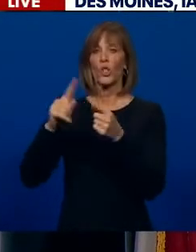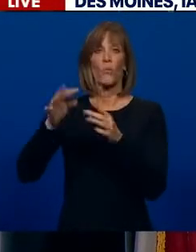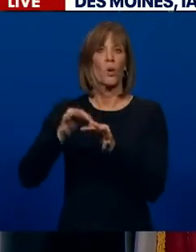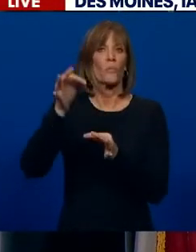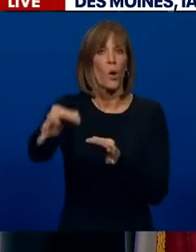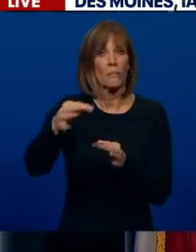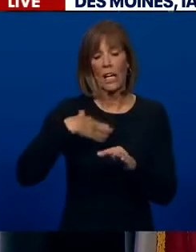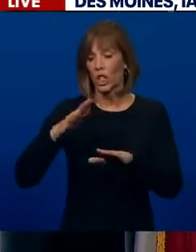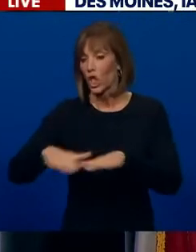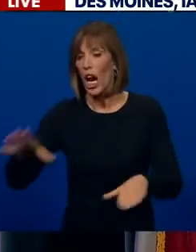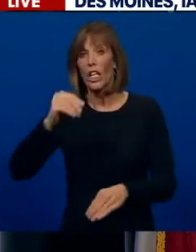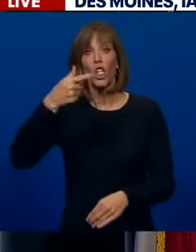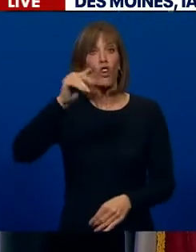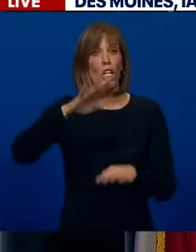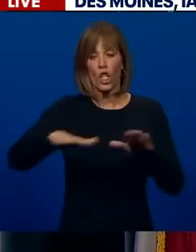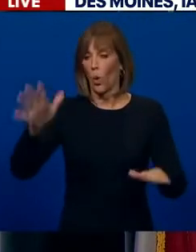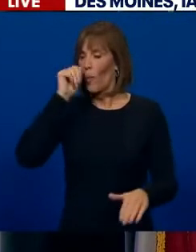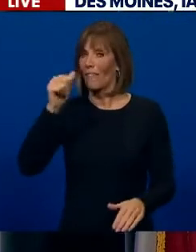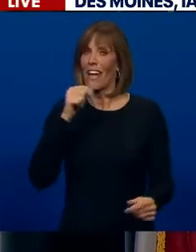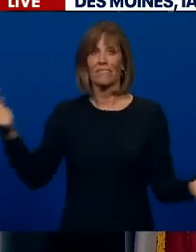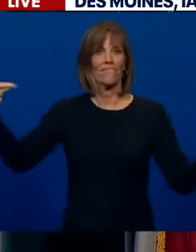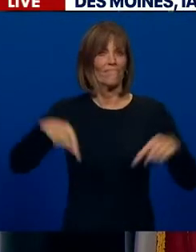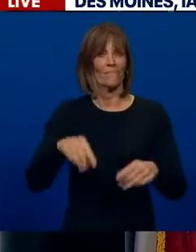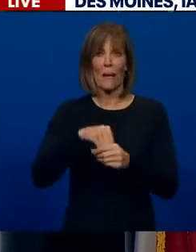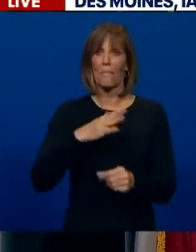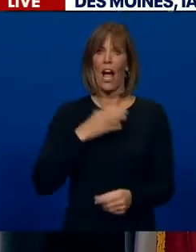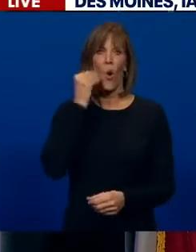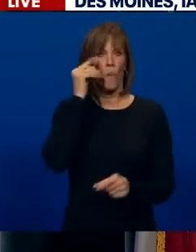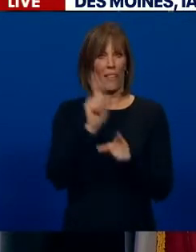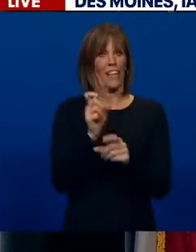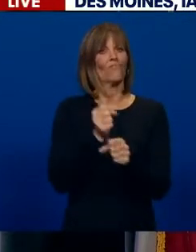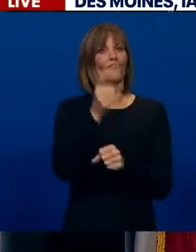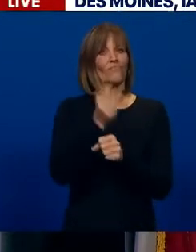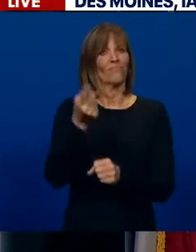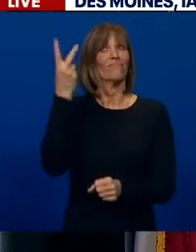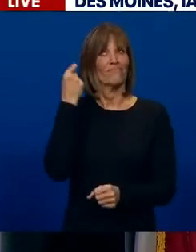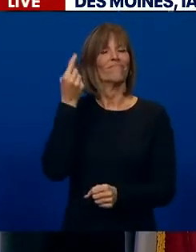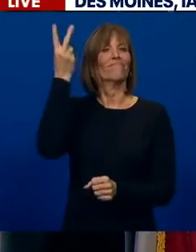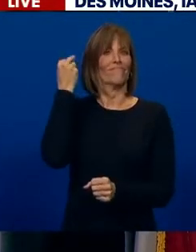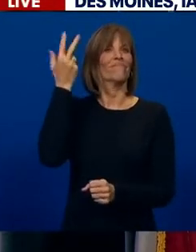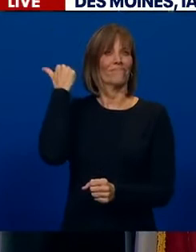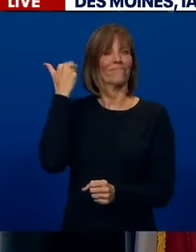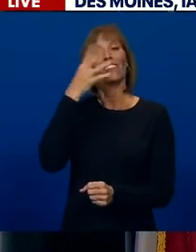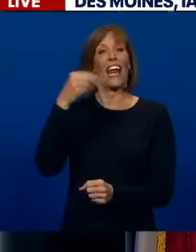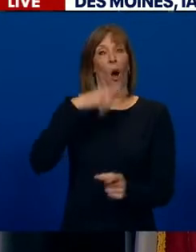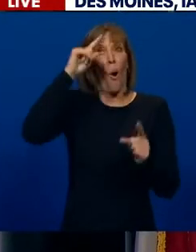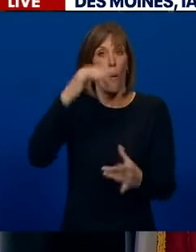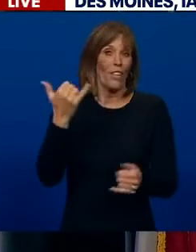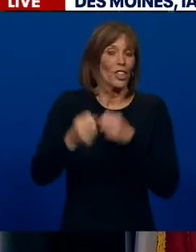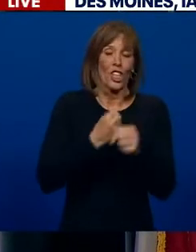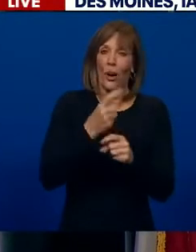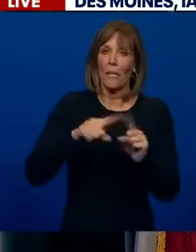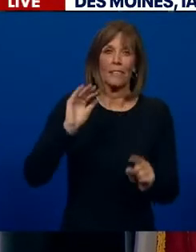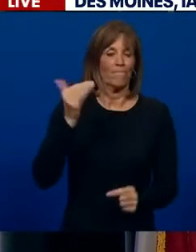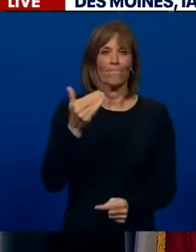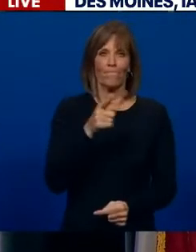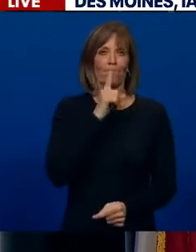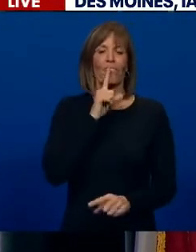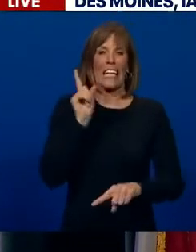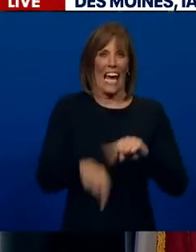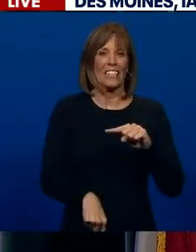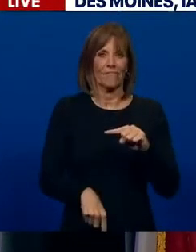children and grandchildren will not gather together in my home as we do every year, and as I had hoped that we would do this year.